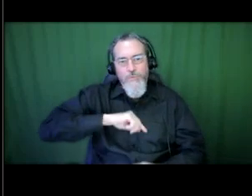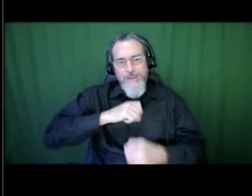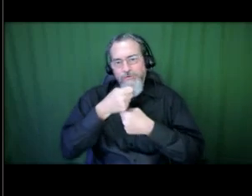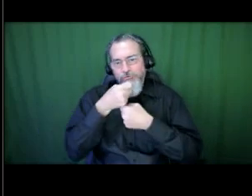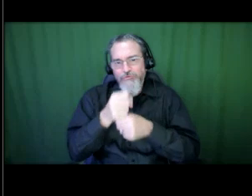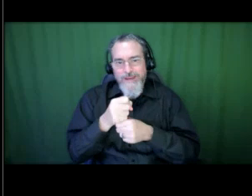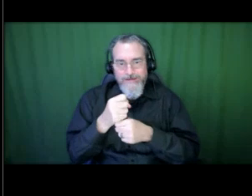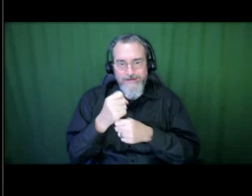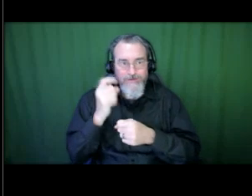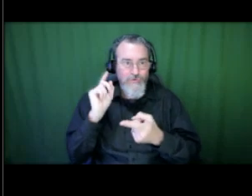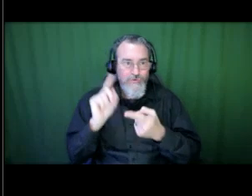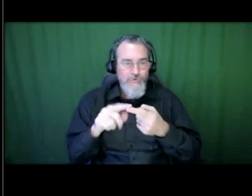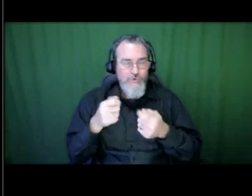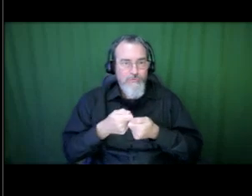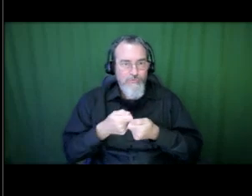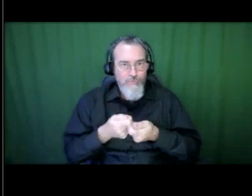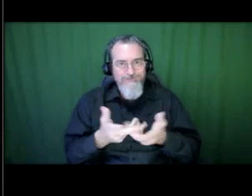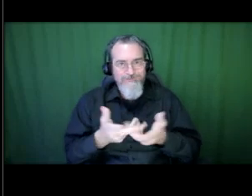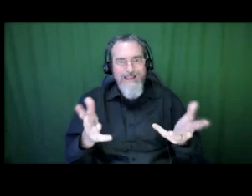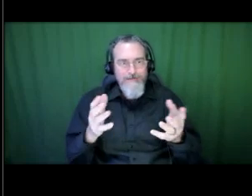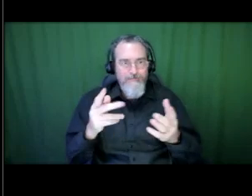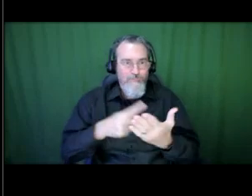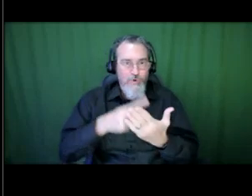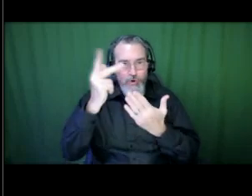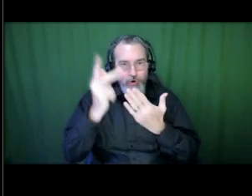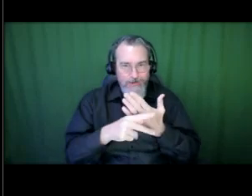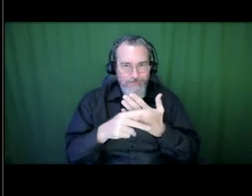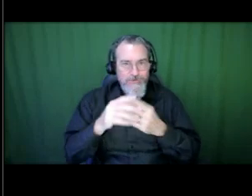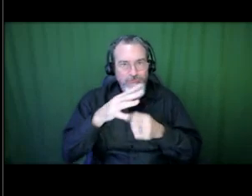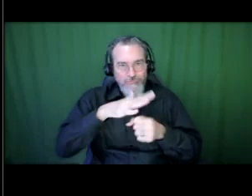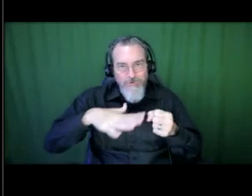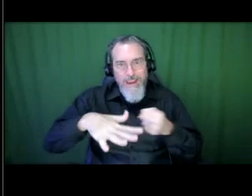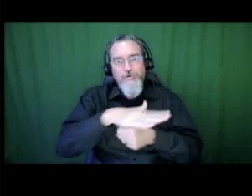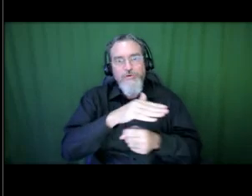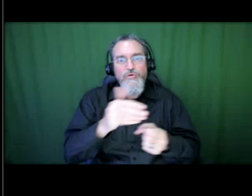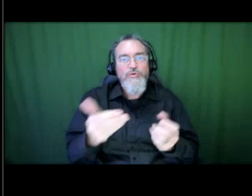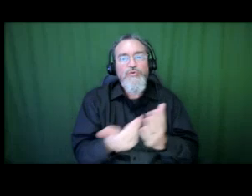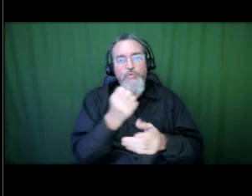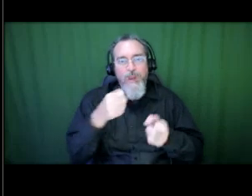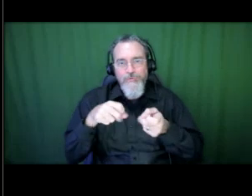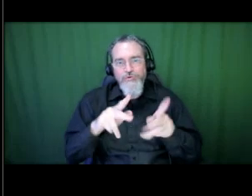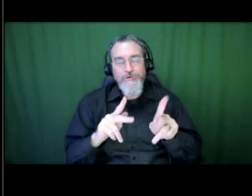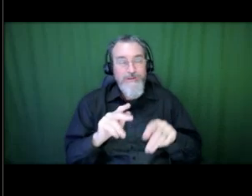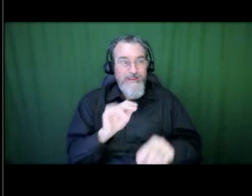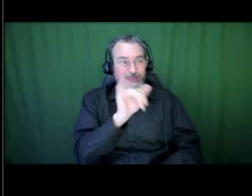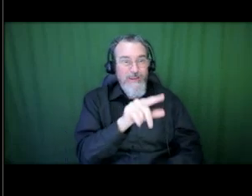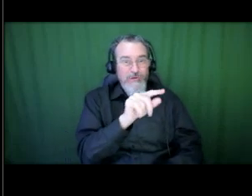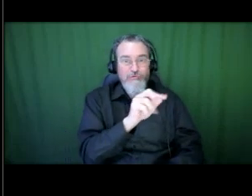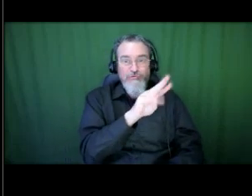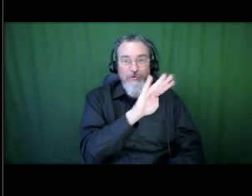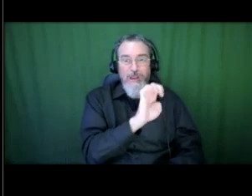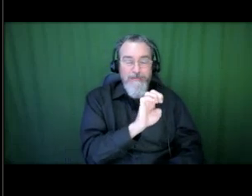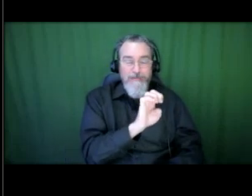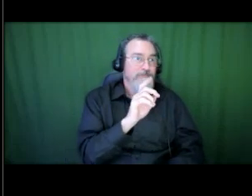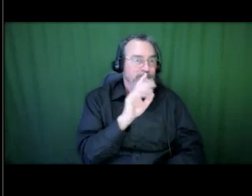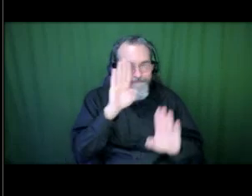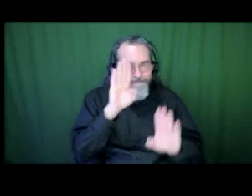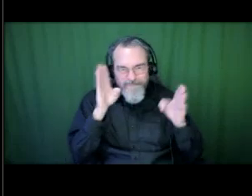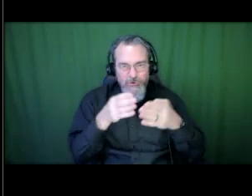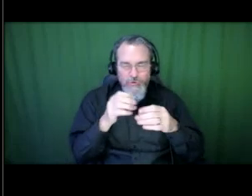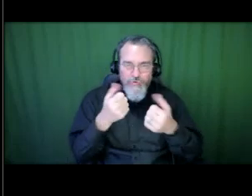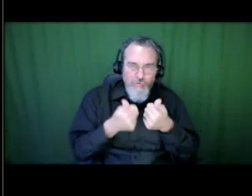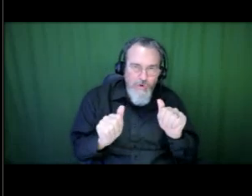create educational programs revolved around new economic opportunities. The tribe has really worked to diversify the economy of St. Paul due to the effects of